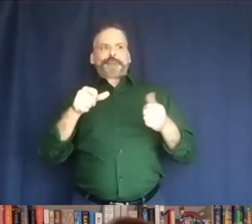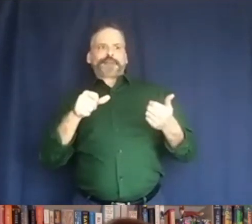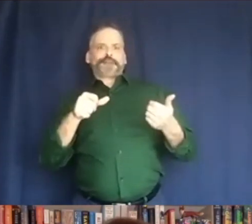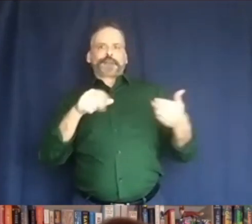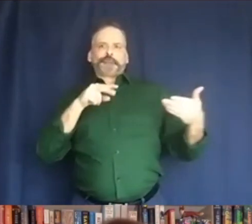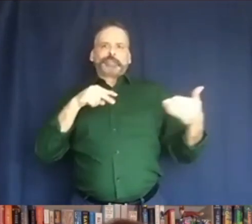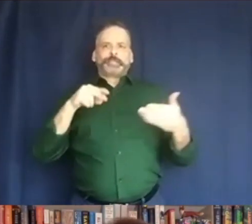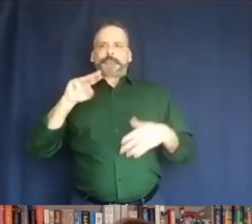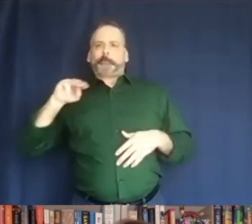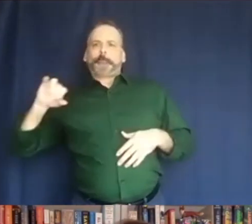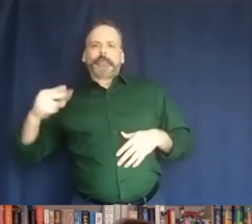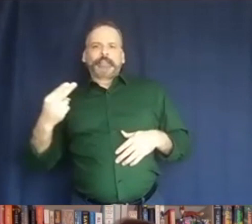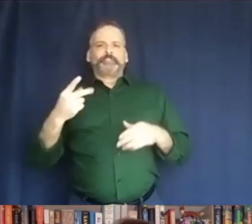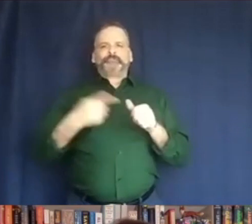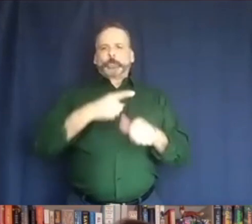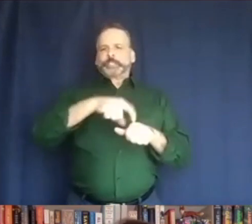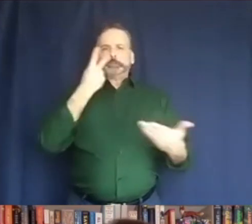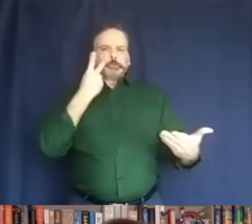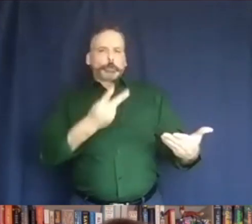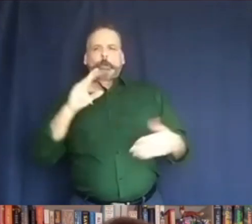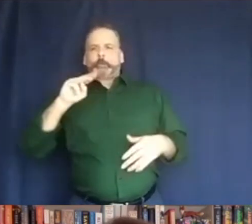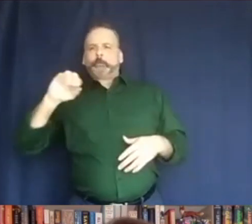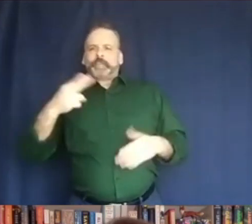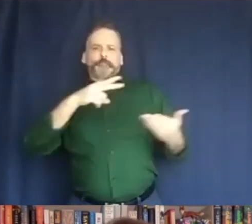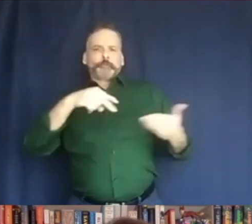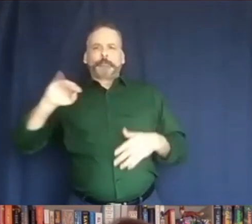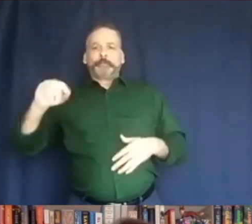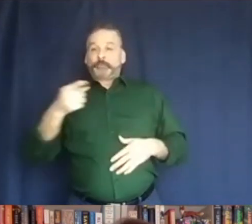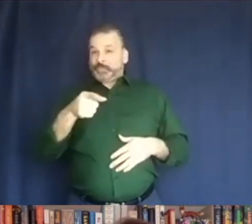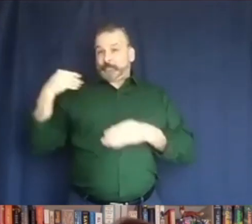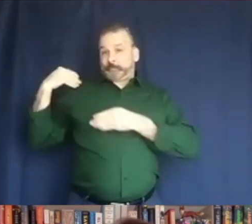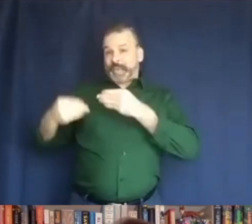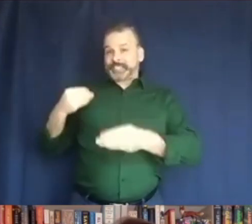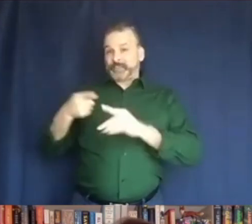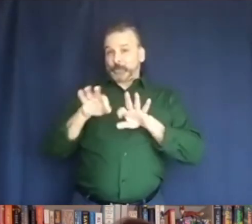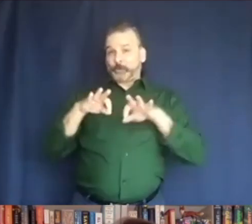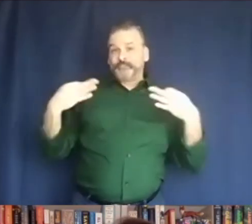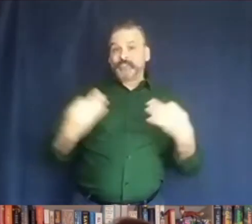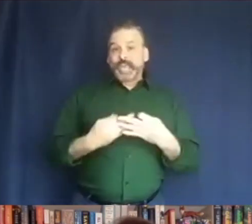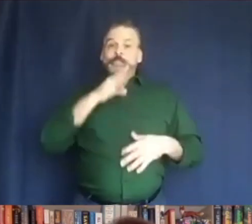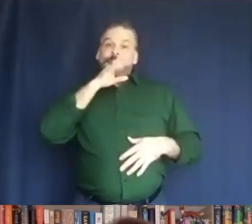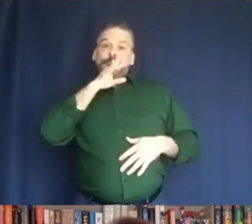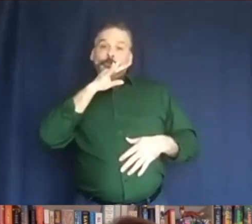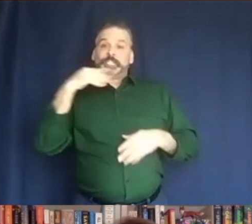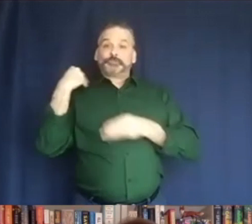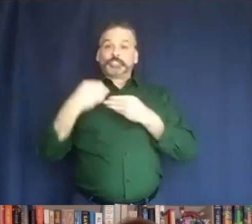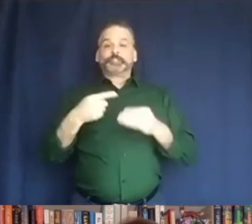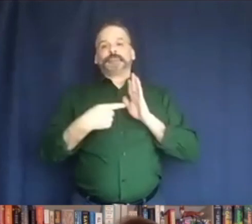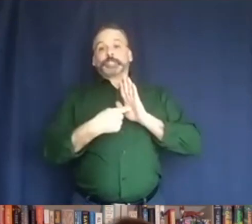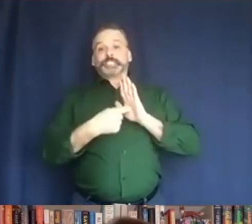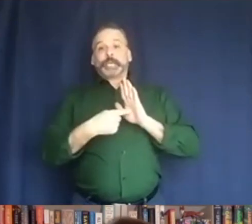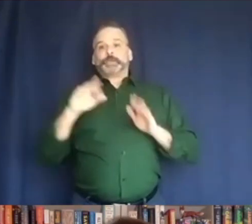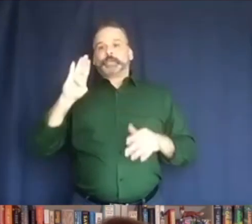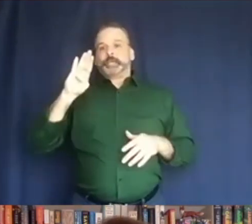myth or mythology? Was it something that was passed down to you and your family as an oral tradition? Like, for example, in Bestiary,